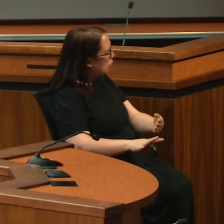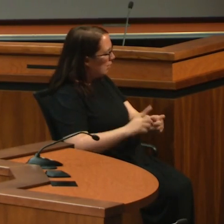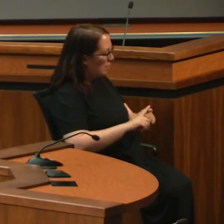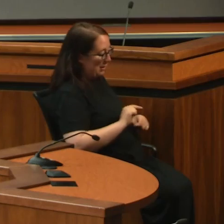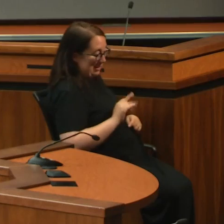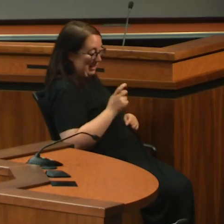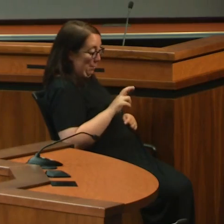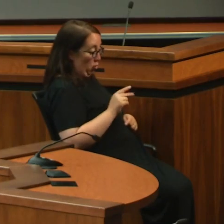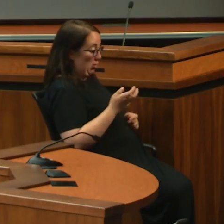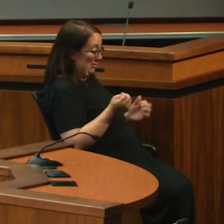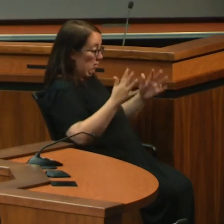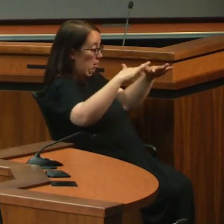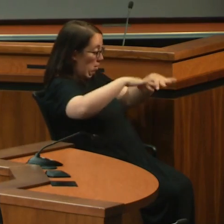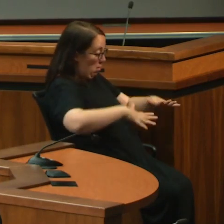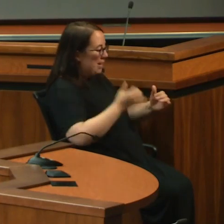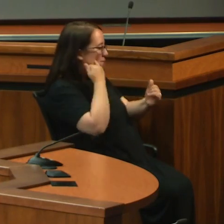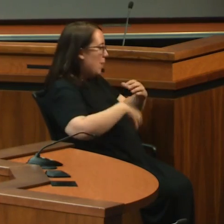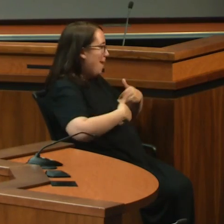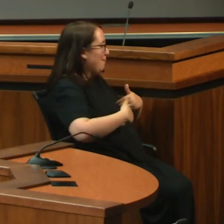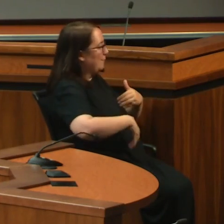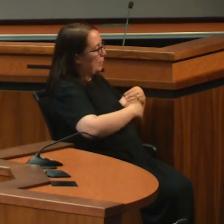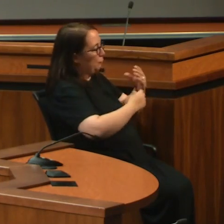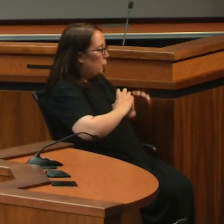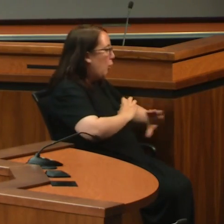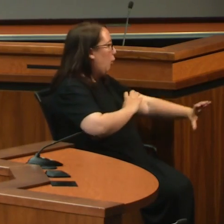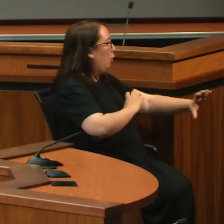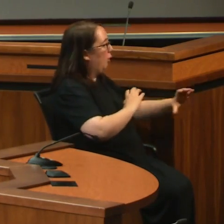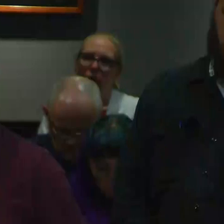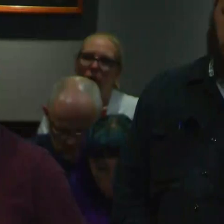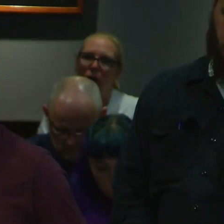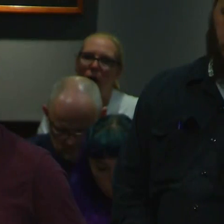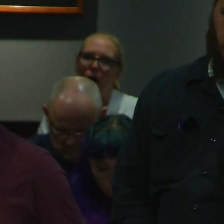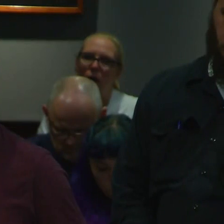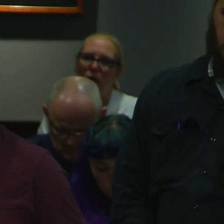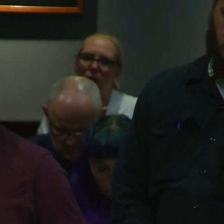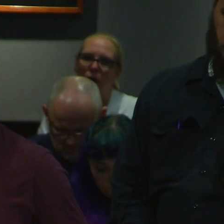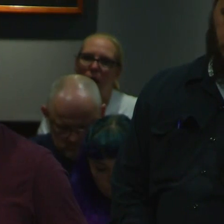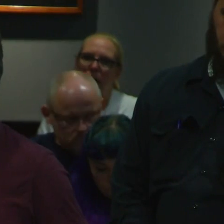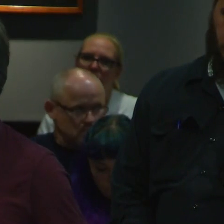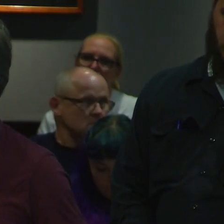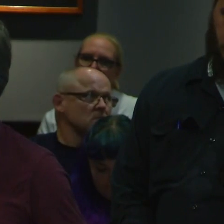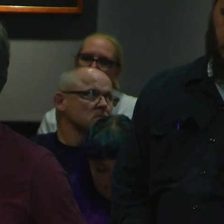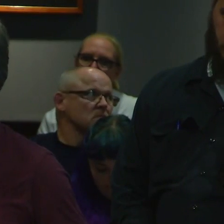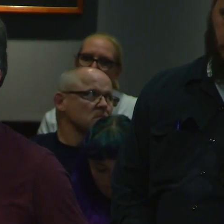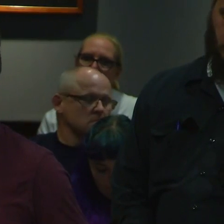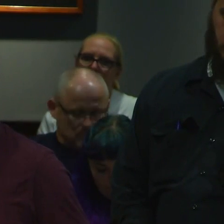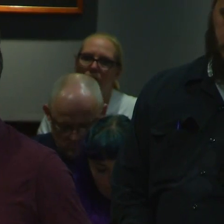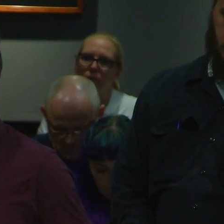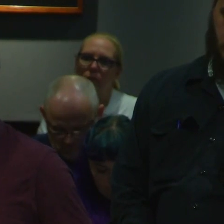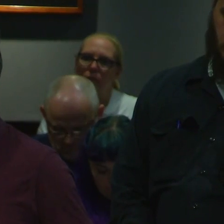Hudson? So, if we put in all the tunnels and the, bigger culverts and all that stuff, is it going